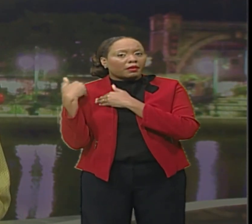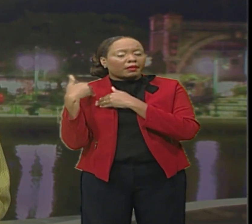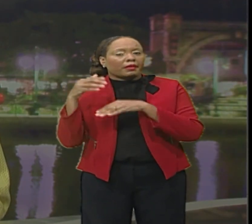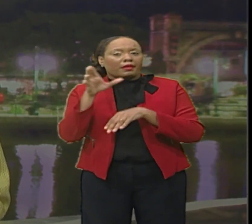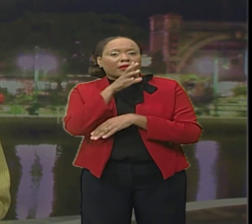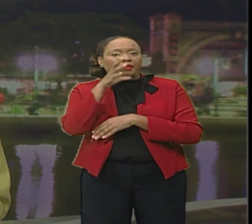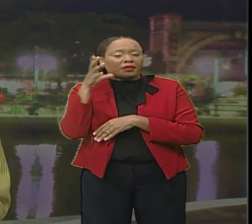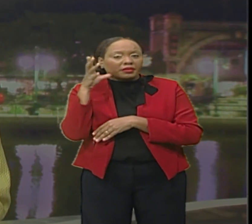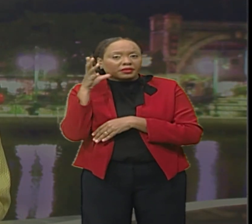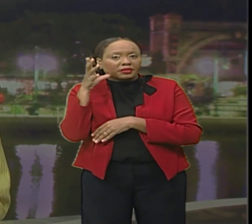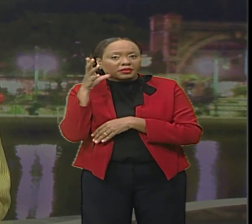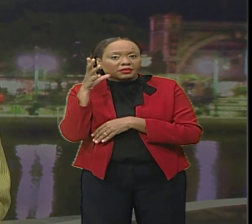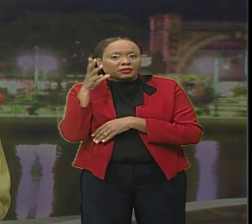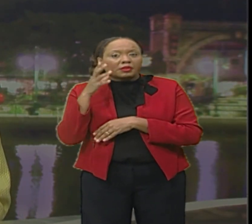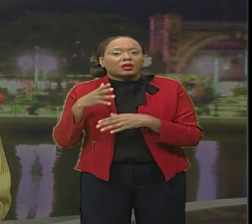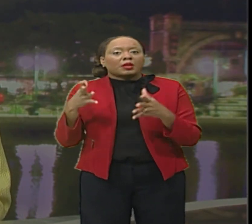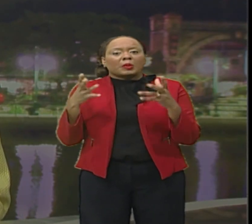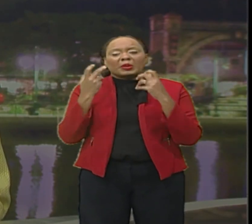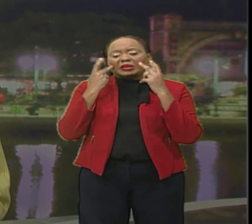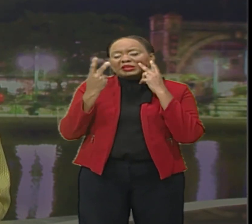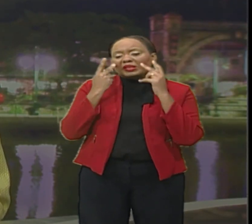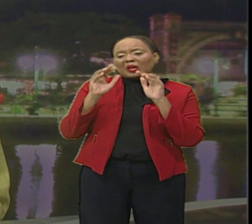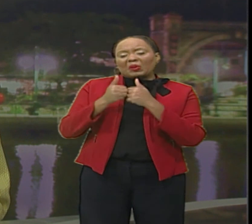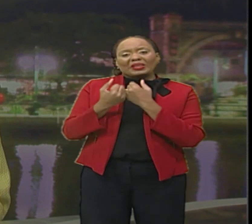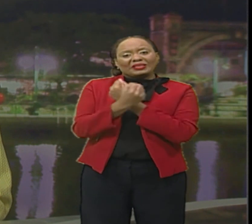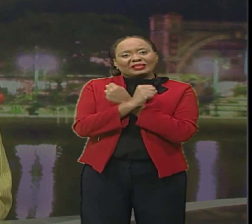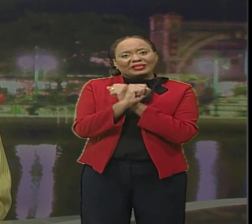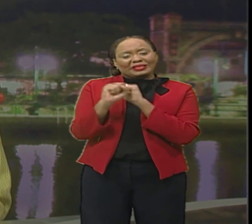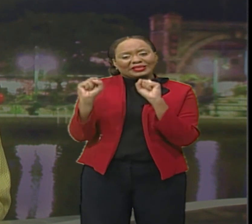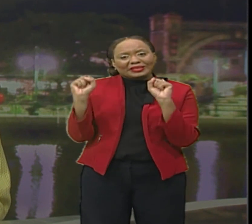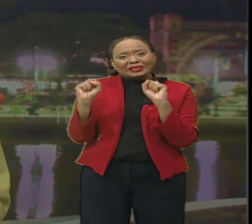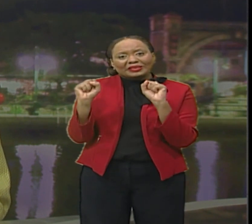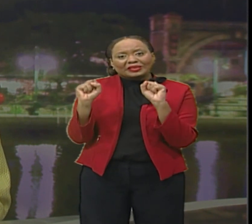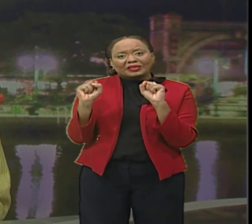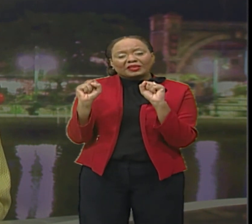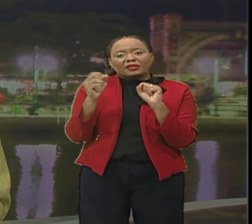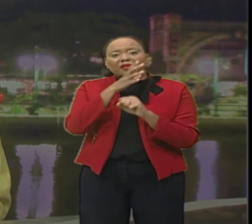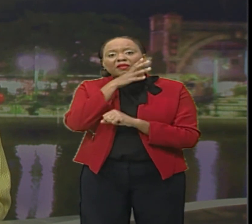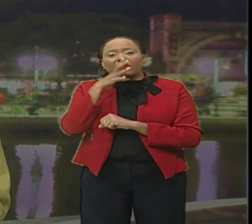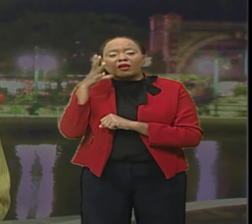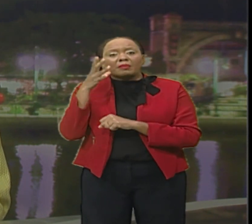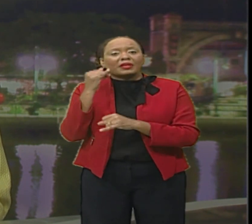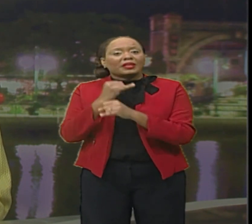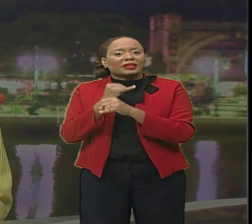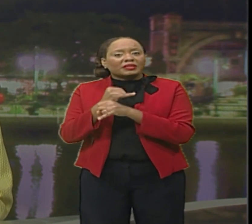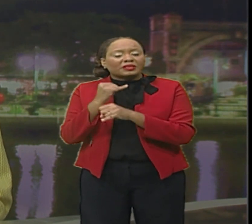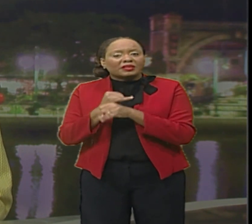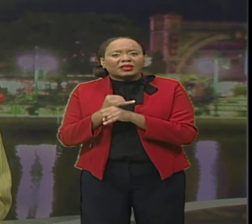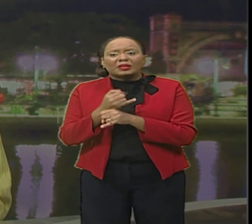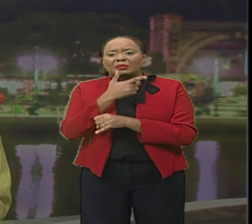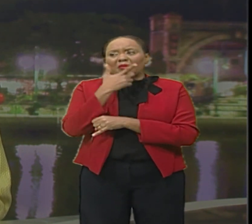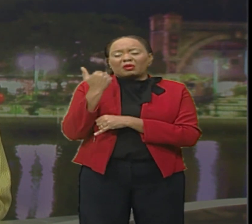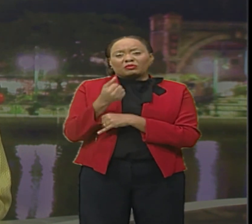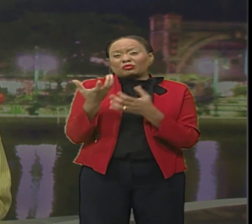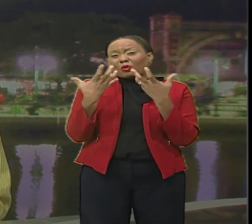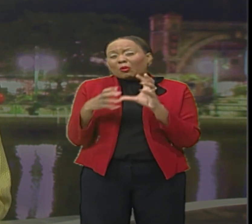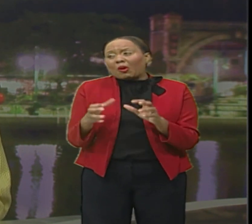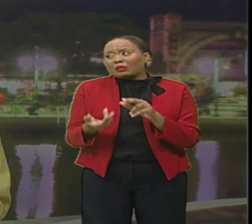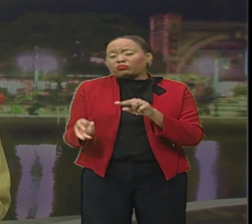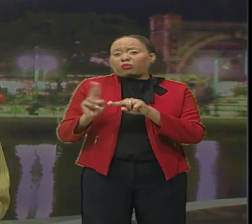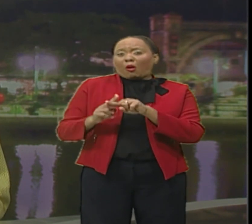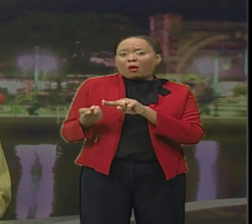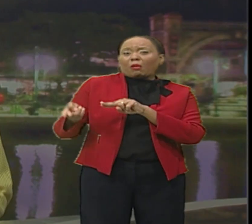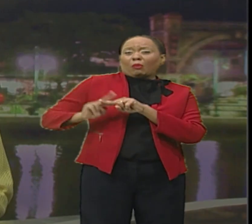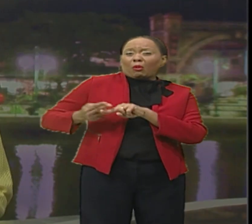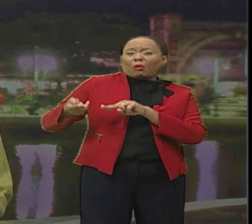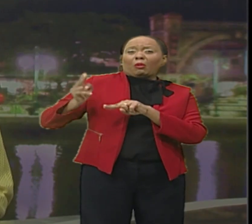can stave off what could amount to big losses in the sector and higher prices for consumers. Speaking during a press conference at